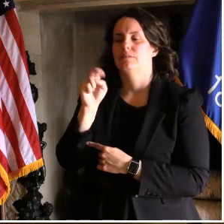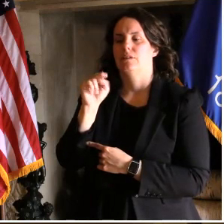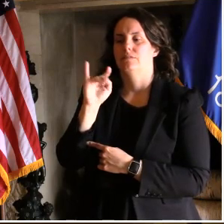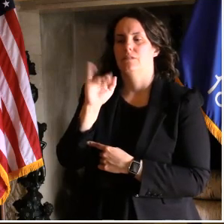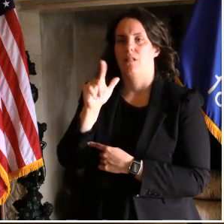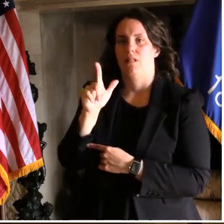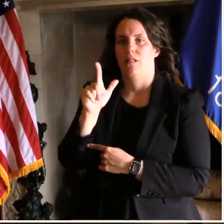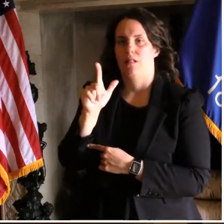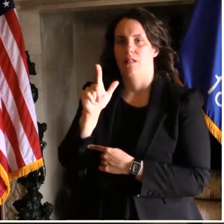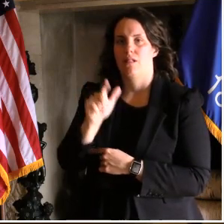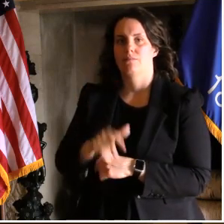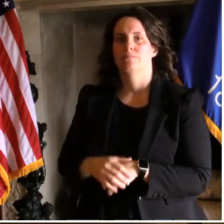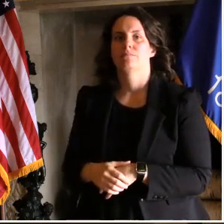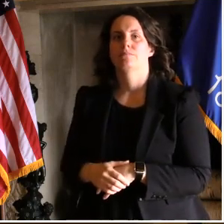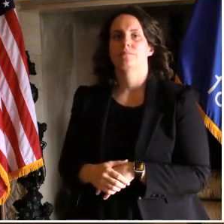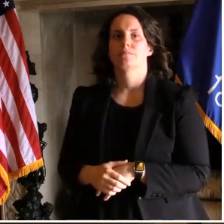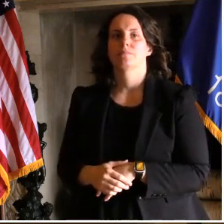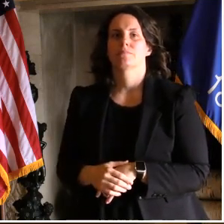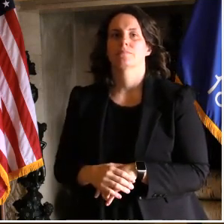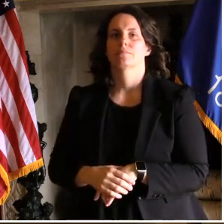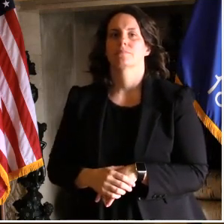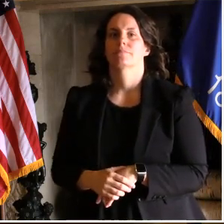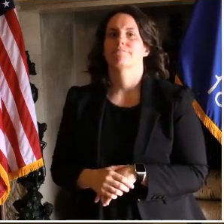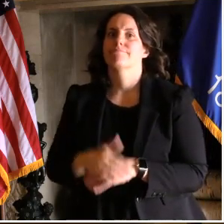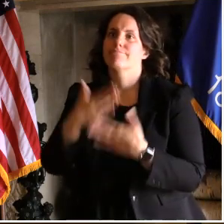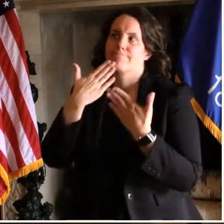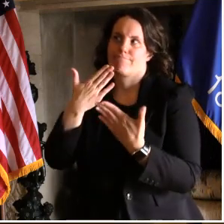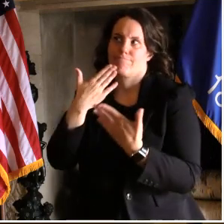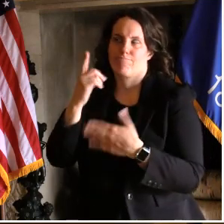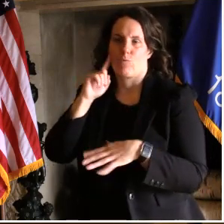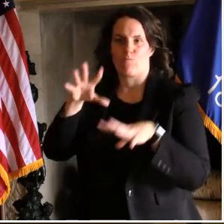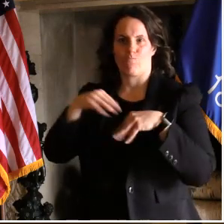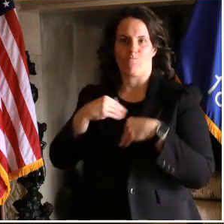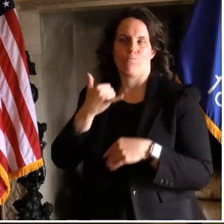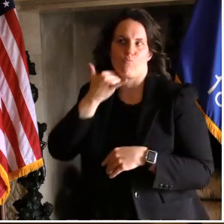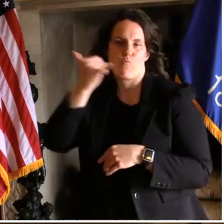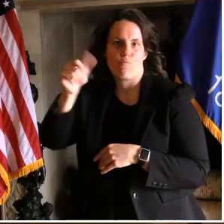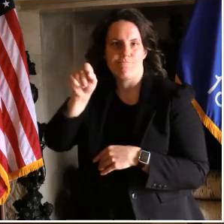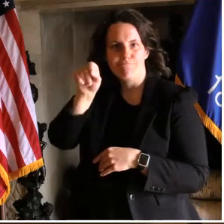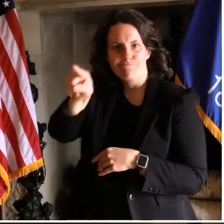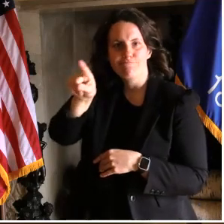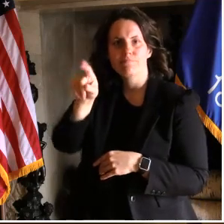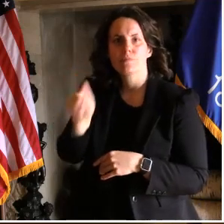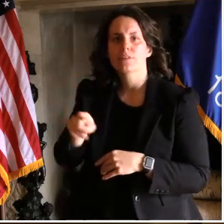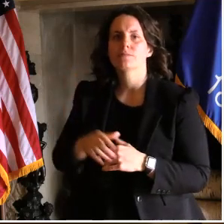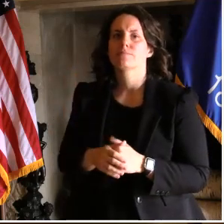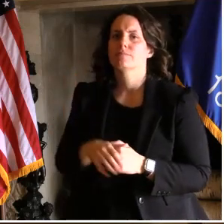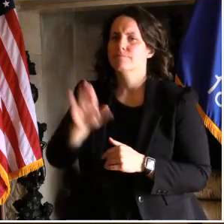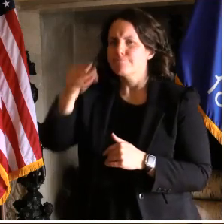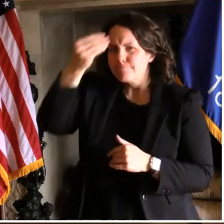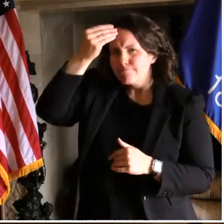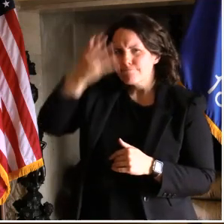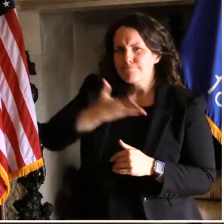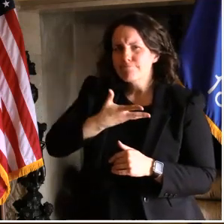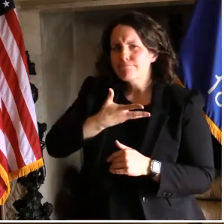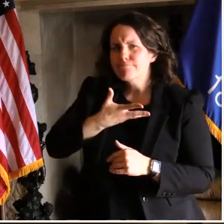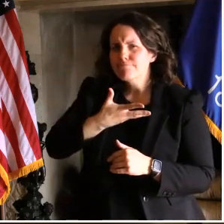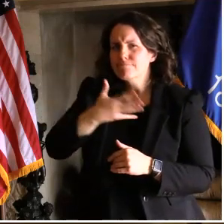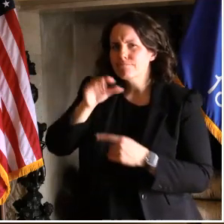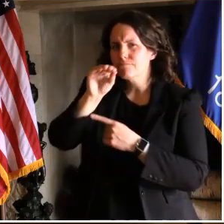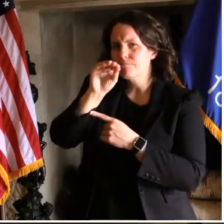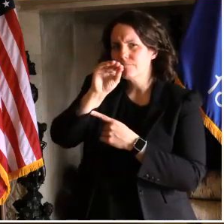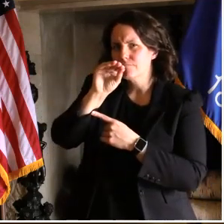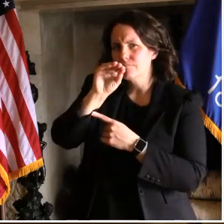Hi, thanks for having this call. Could you tell us what percentage of our positive cases have been hospitalized?